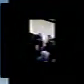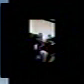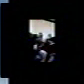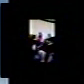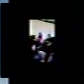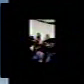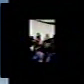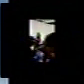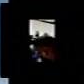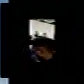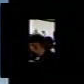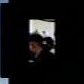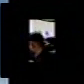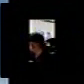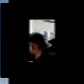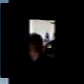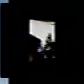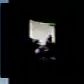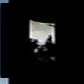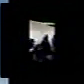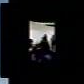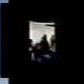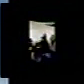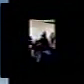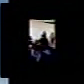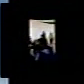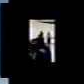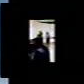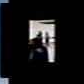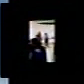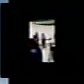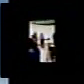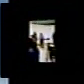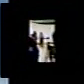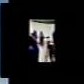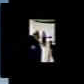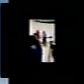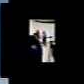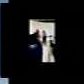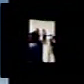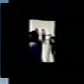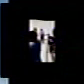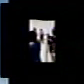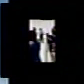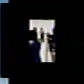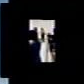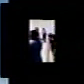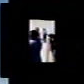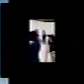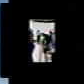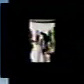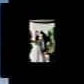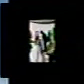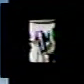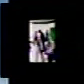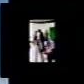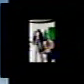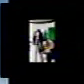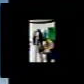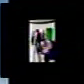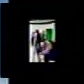because of the anointing. There is anointing here tonight, and every yoke in your life is destroyed in Jesus'